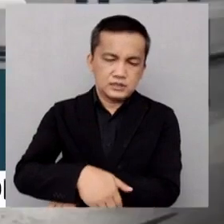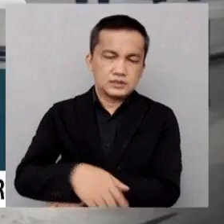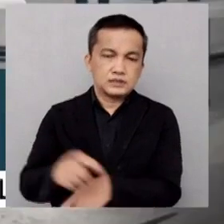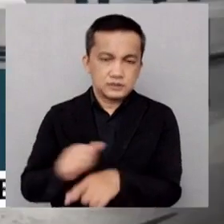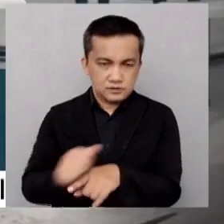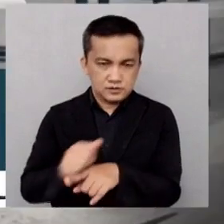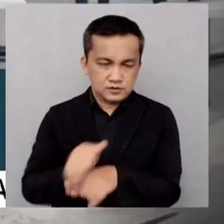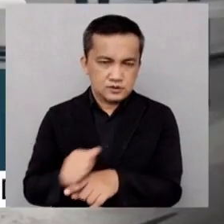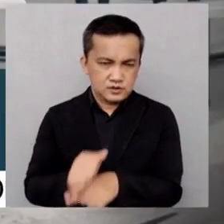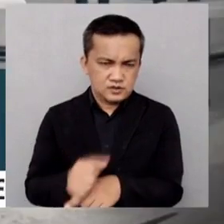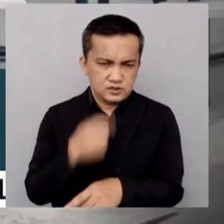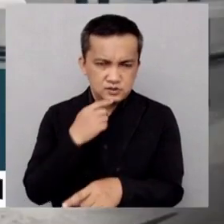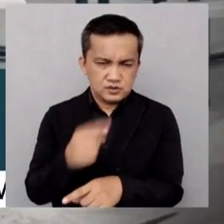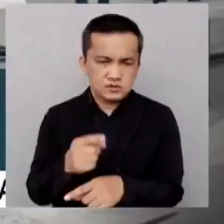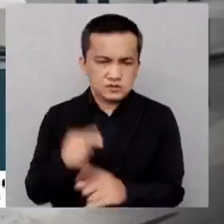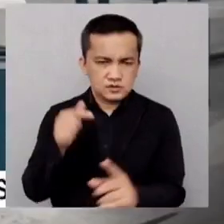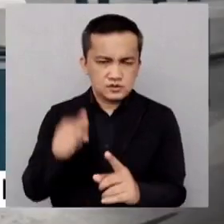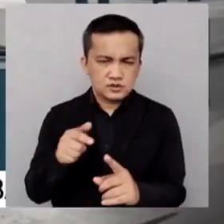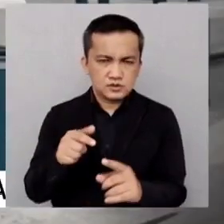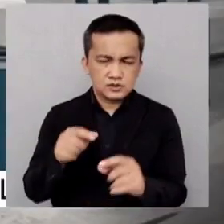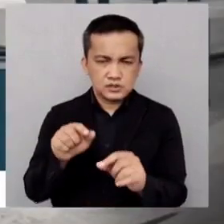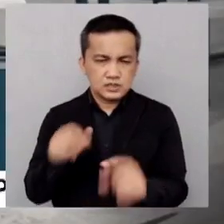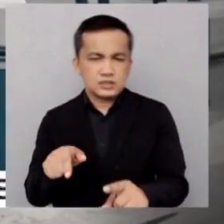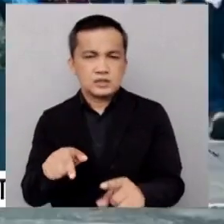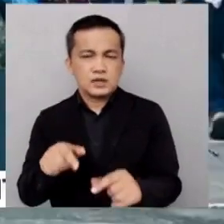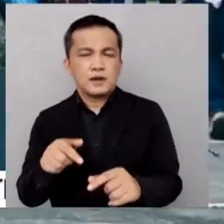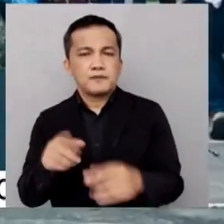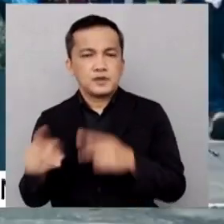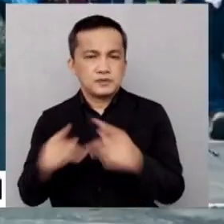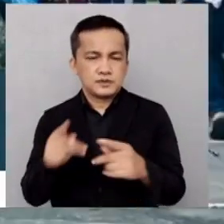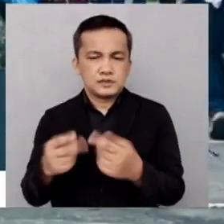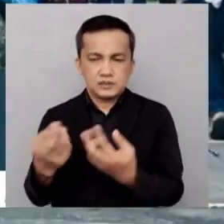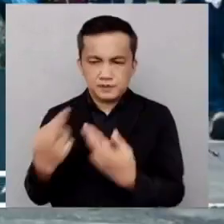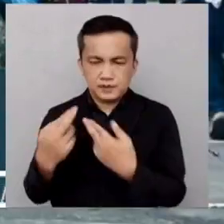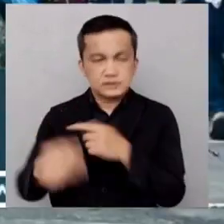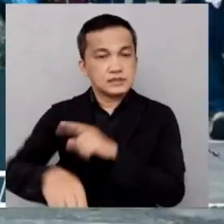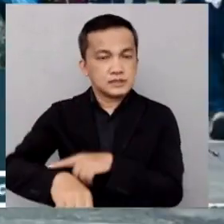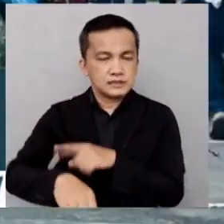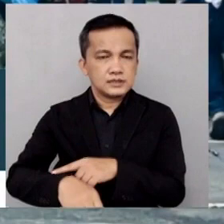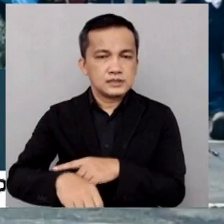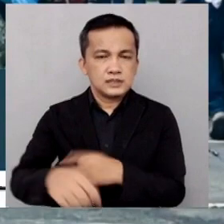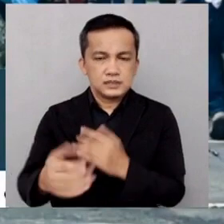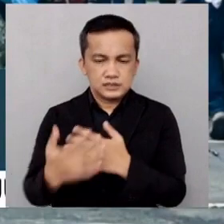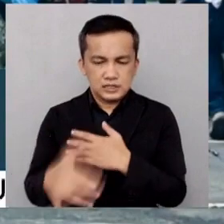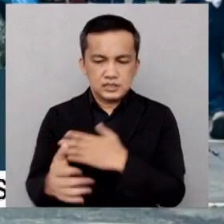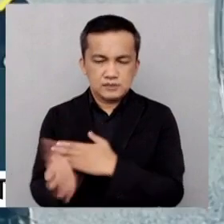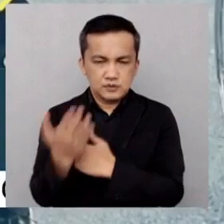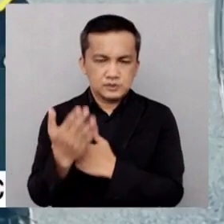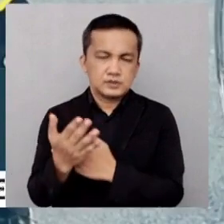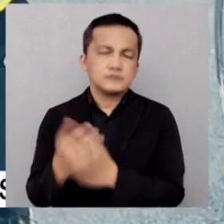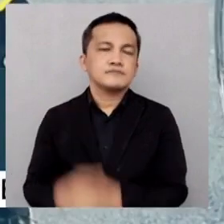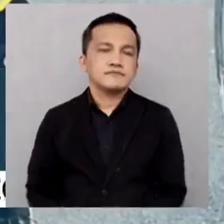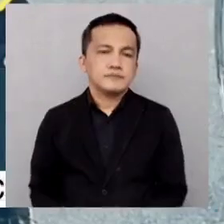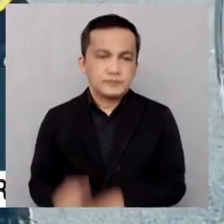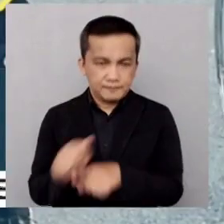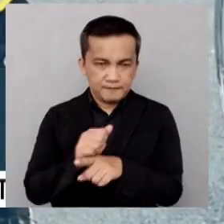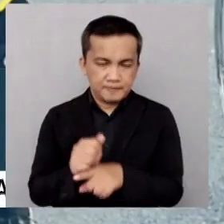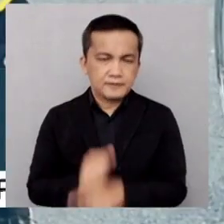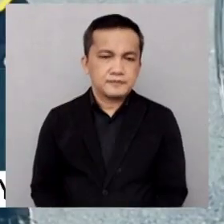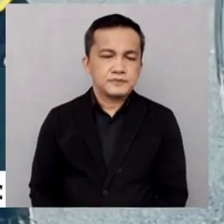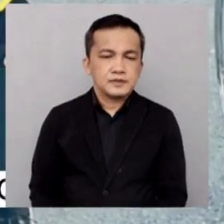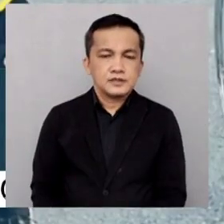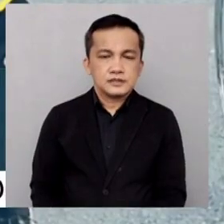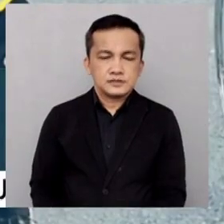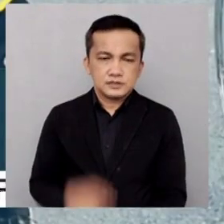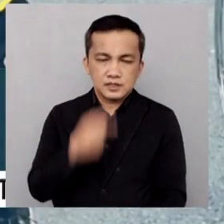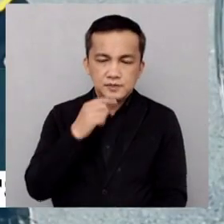to test the preparedness of the public and the response time of night and early morning rescue units. Stanley, the NSED is